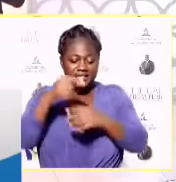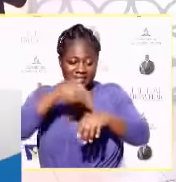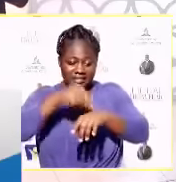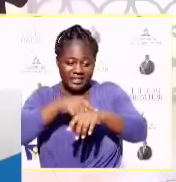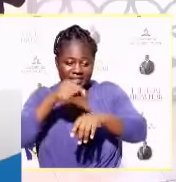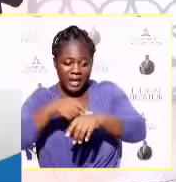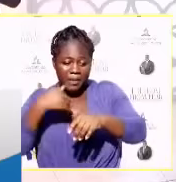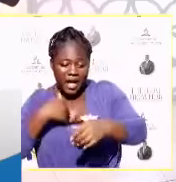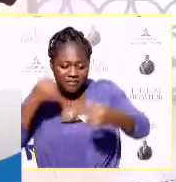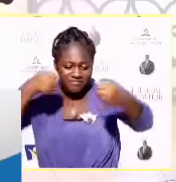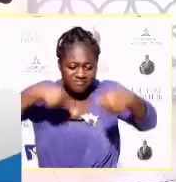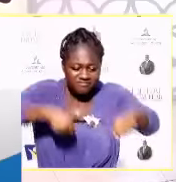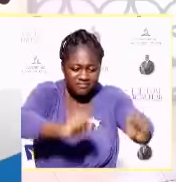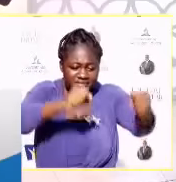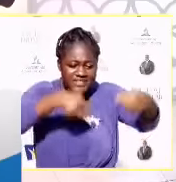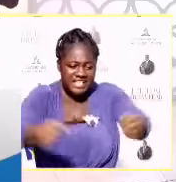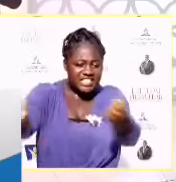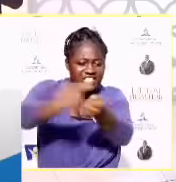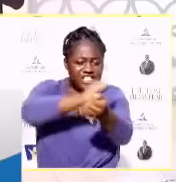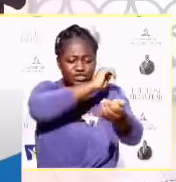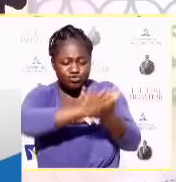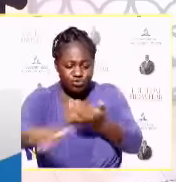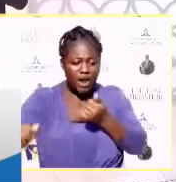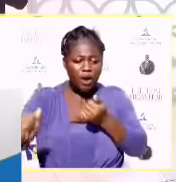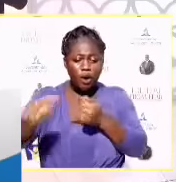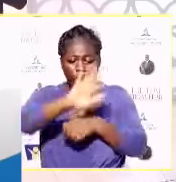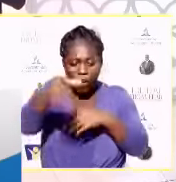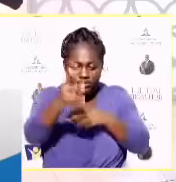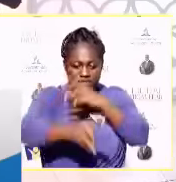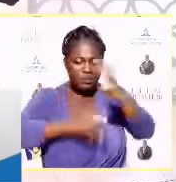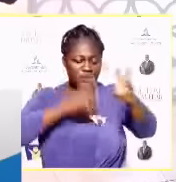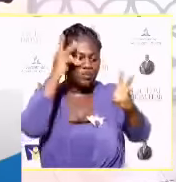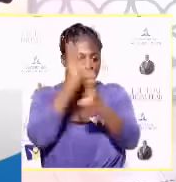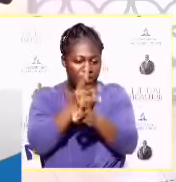flood upon the world of the